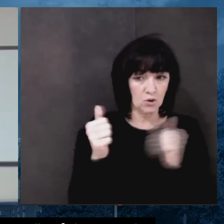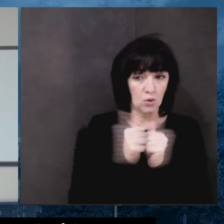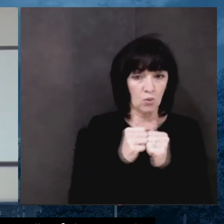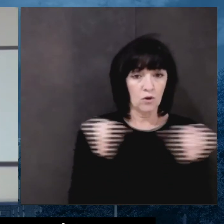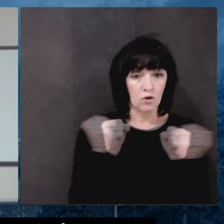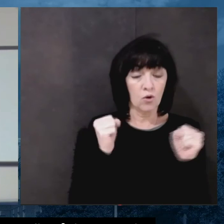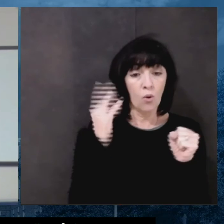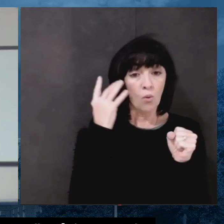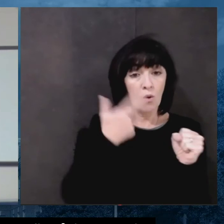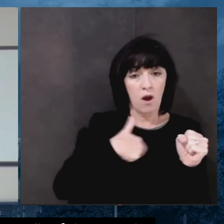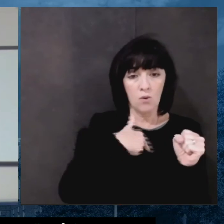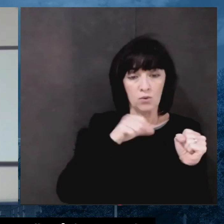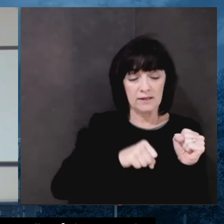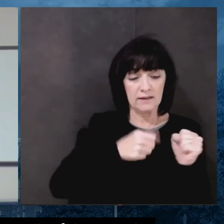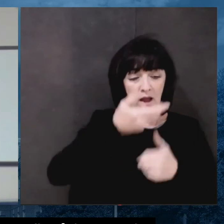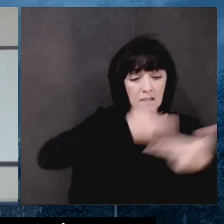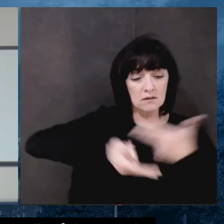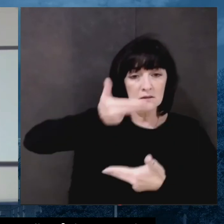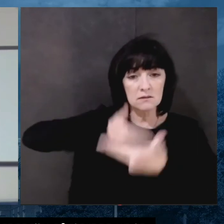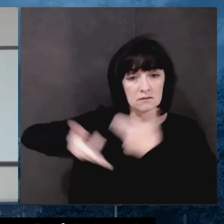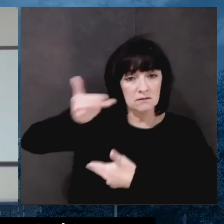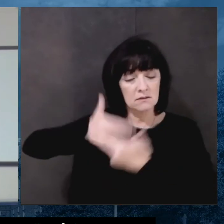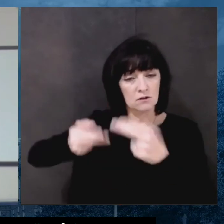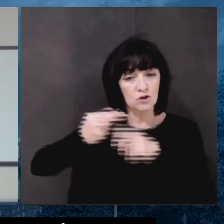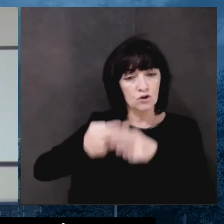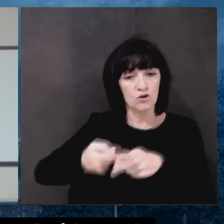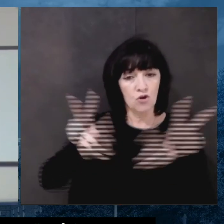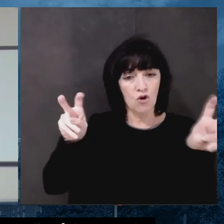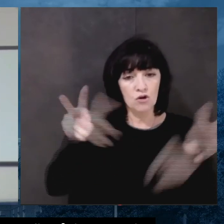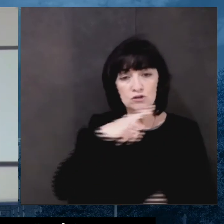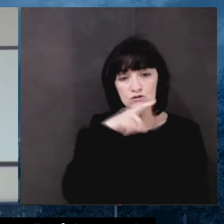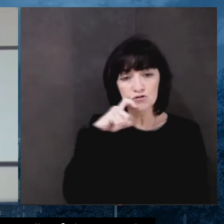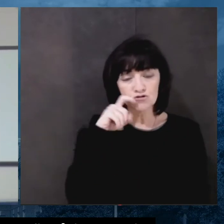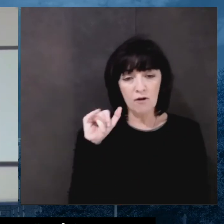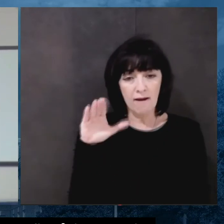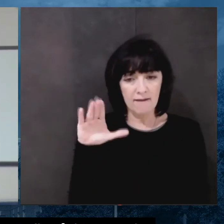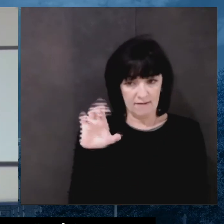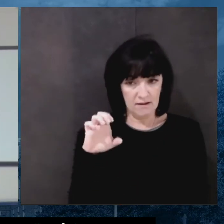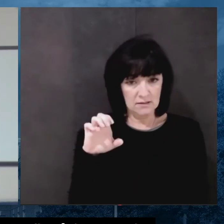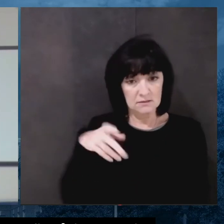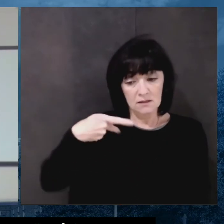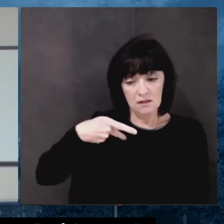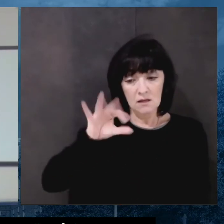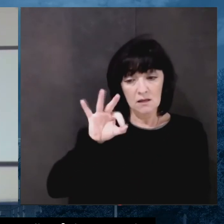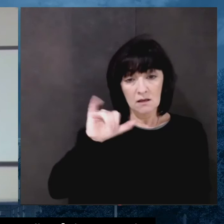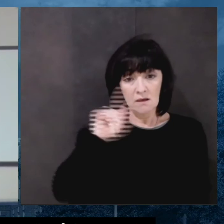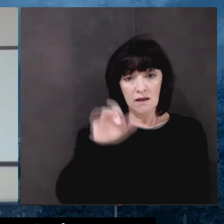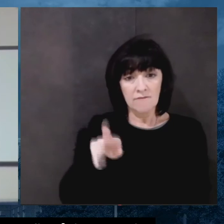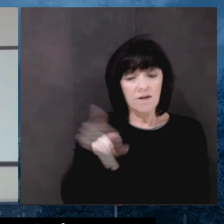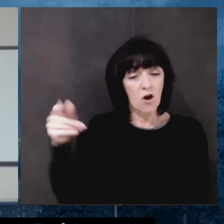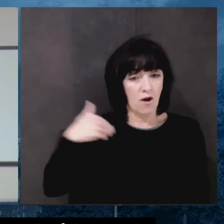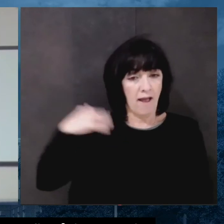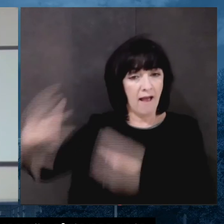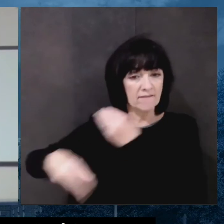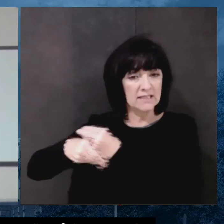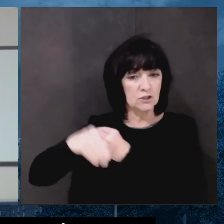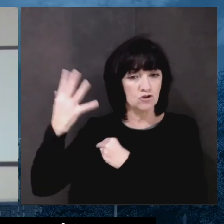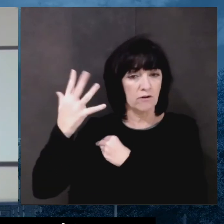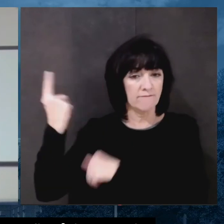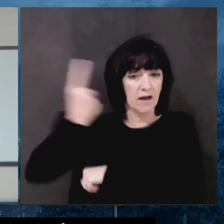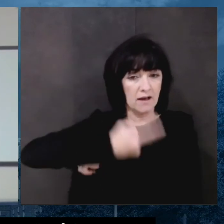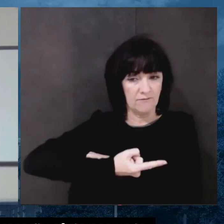ice that's needed to keep those temperatures. And then from then, specifically Pfizer, you have another 5 days opening or